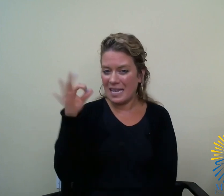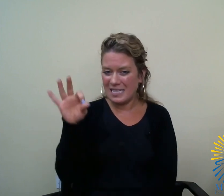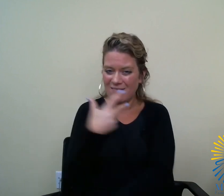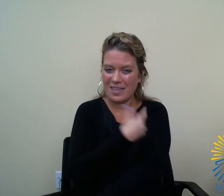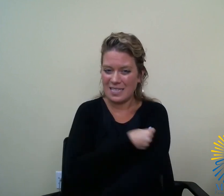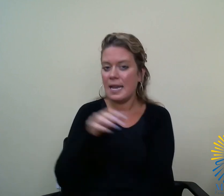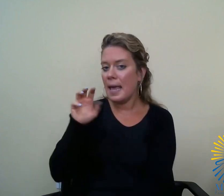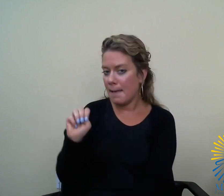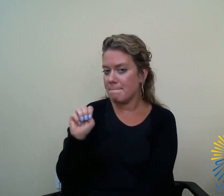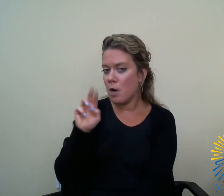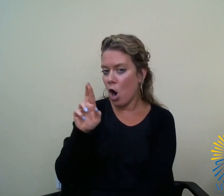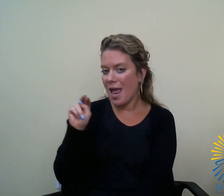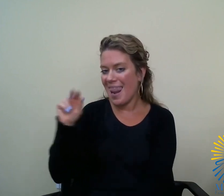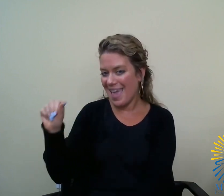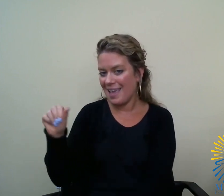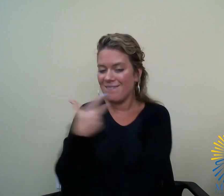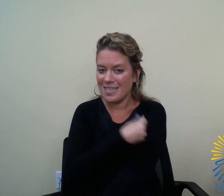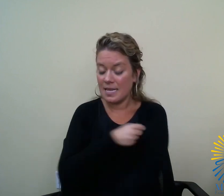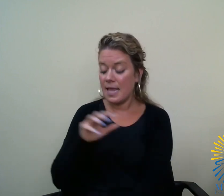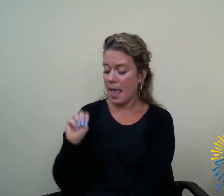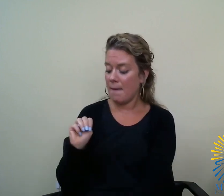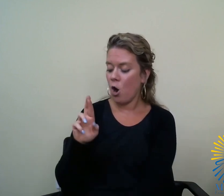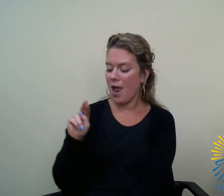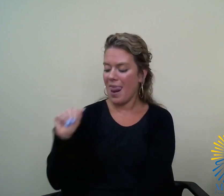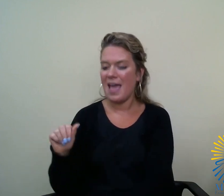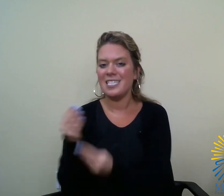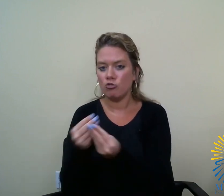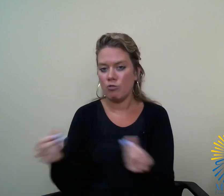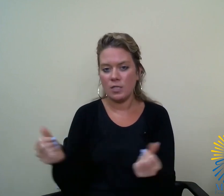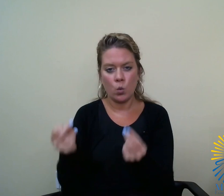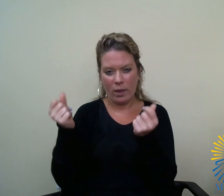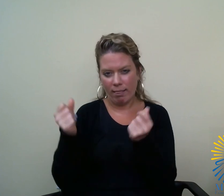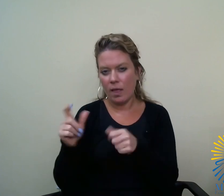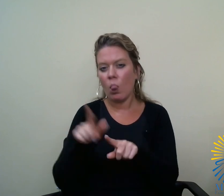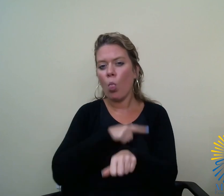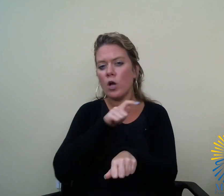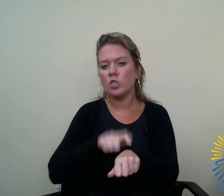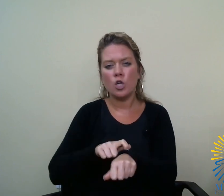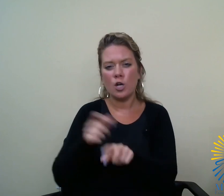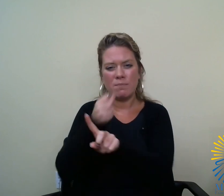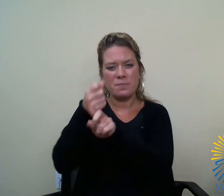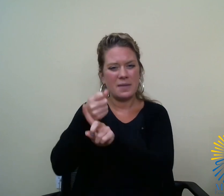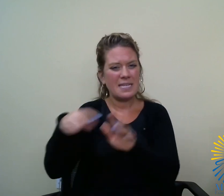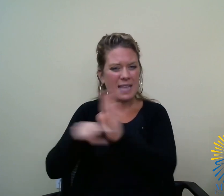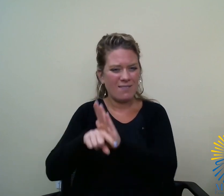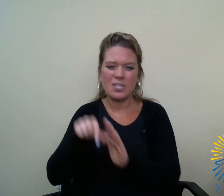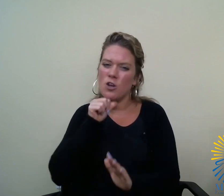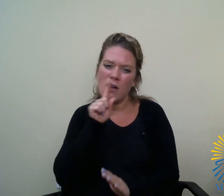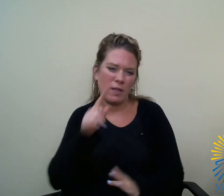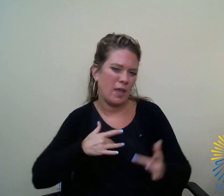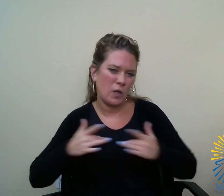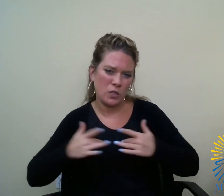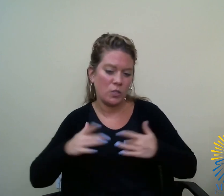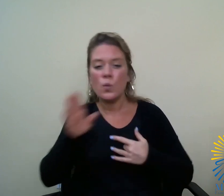are mRNA vaccines. mRNA degrades very quickly, thus long-term side effects are not much of a concern. We have never